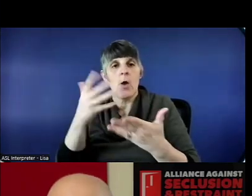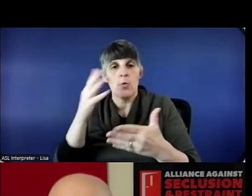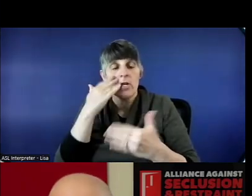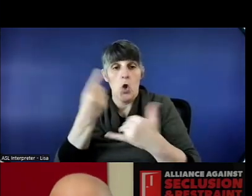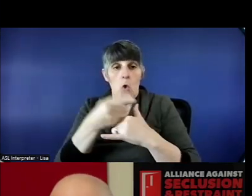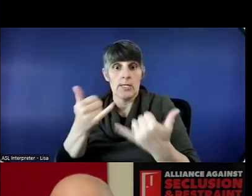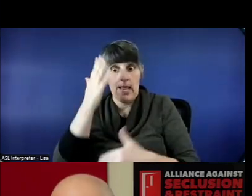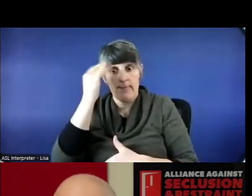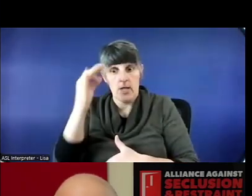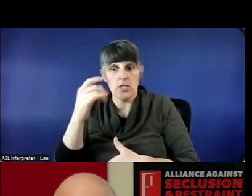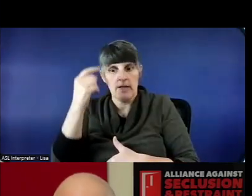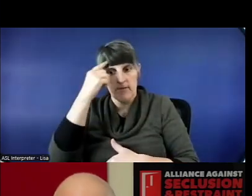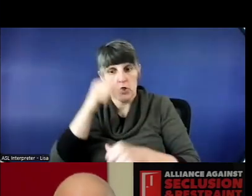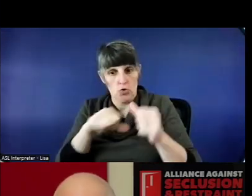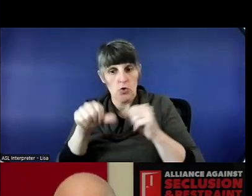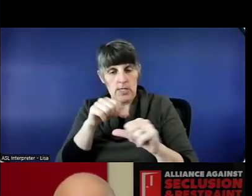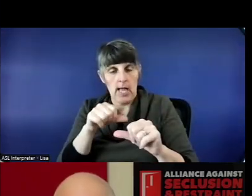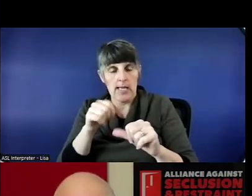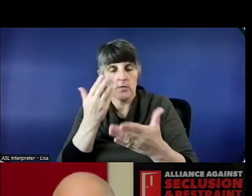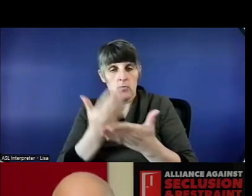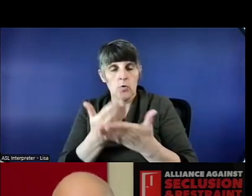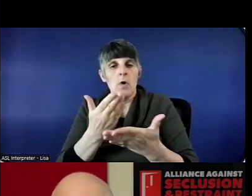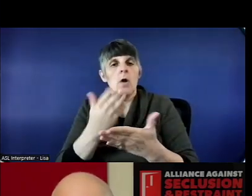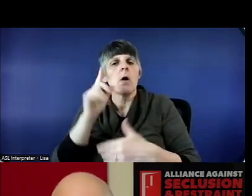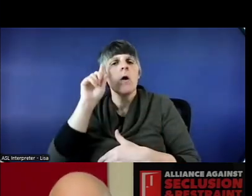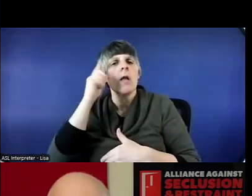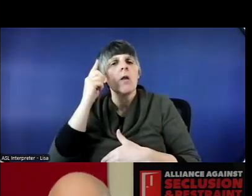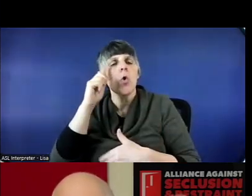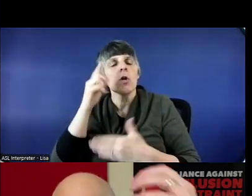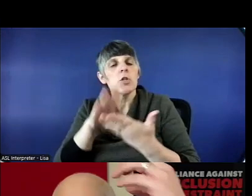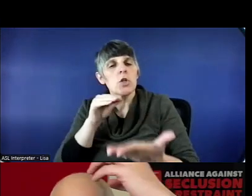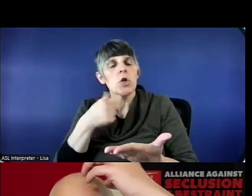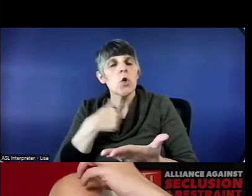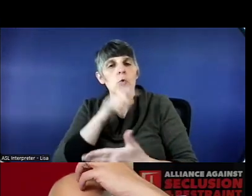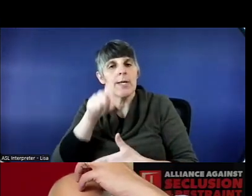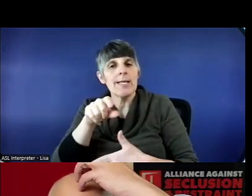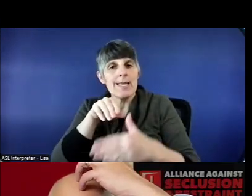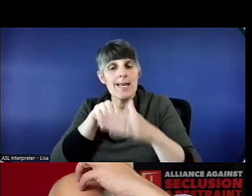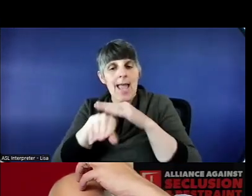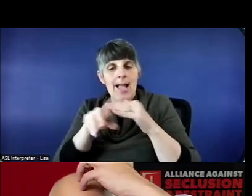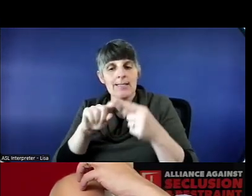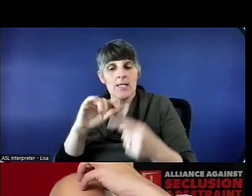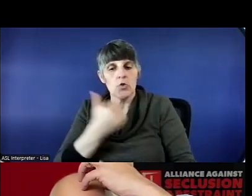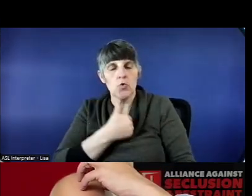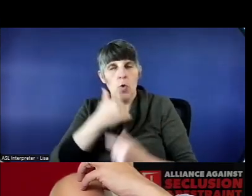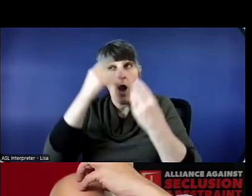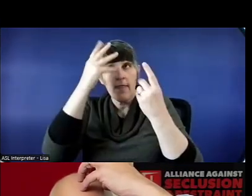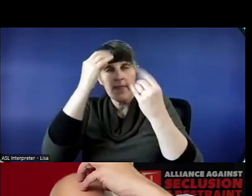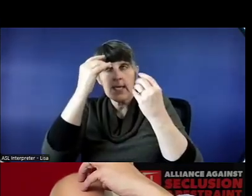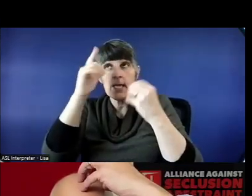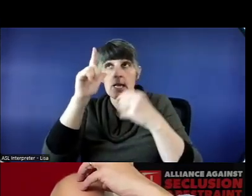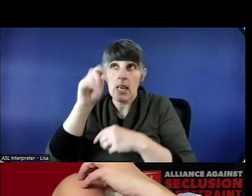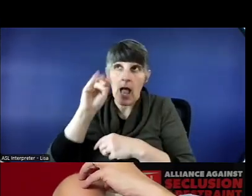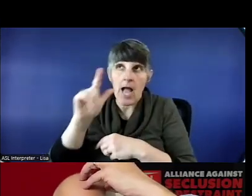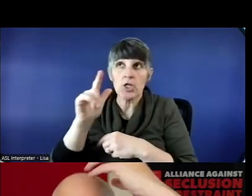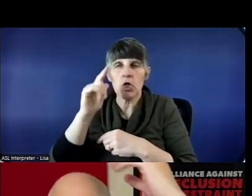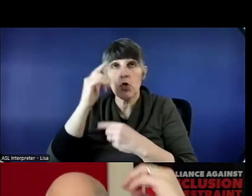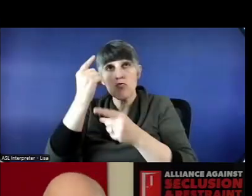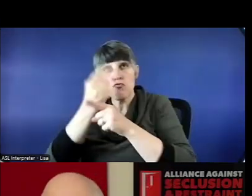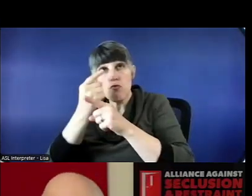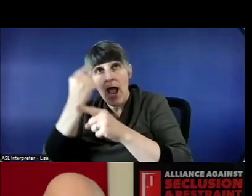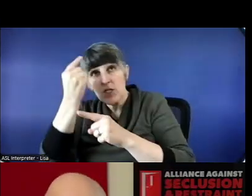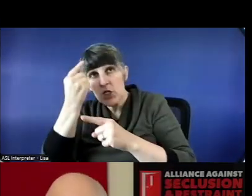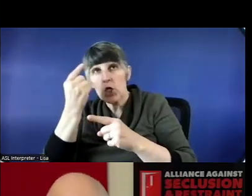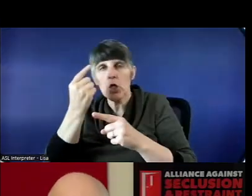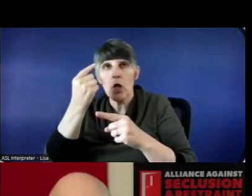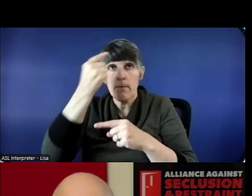today, because of the neuroscience, is that in order to learn, we need access to our thinking, logical, rational brain, our prefrontal